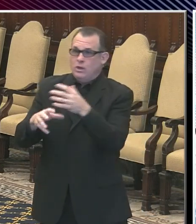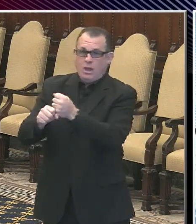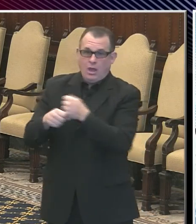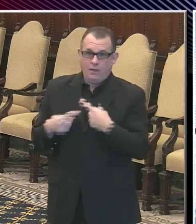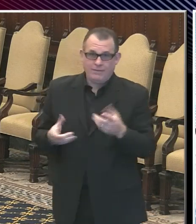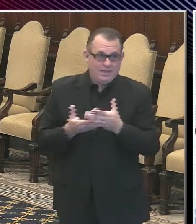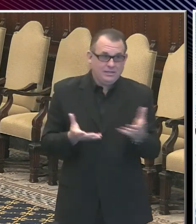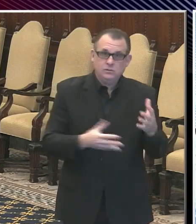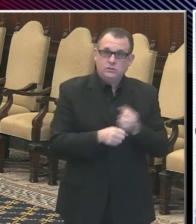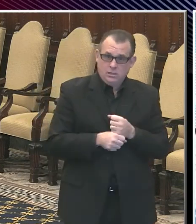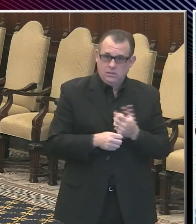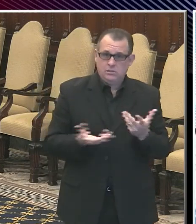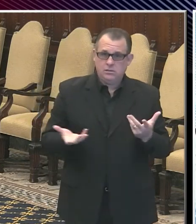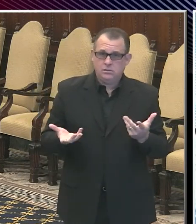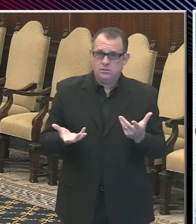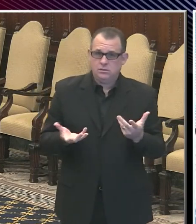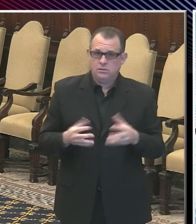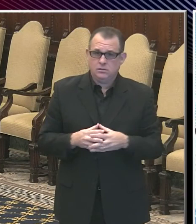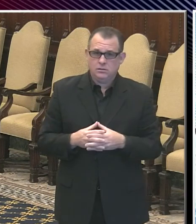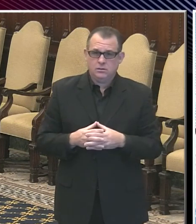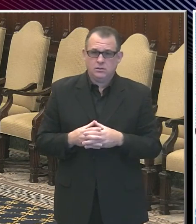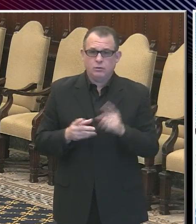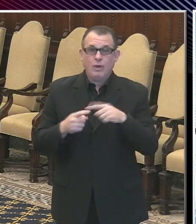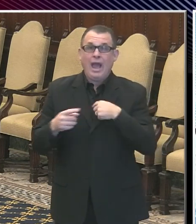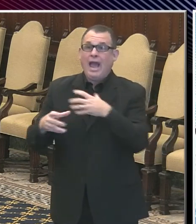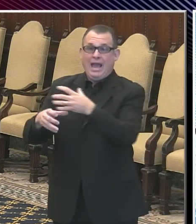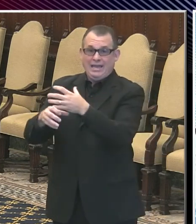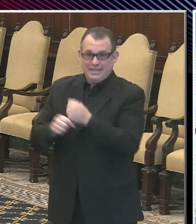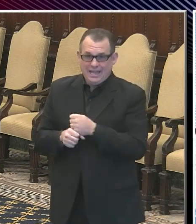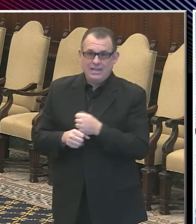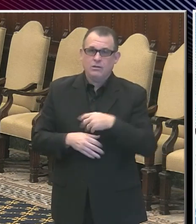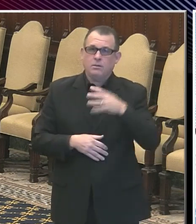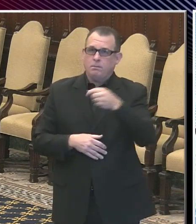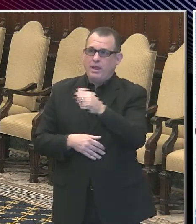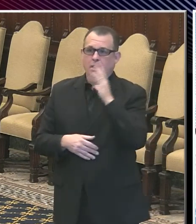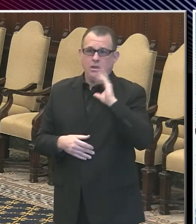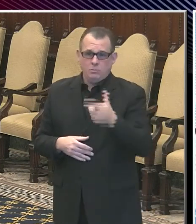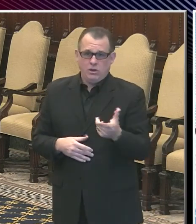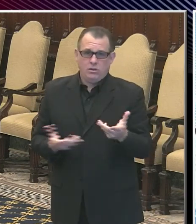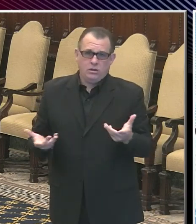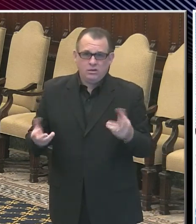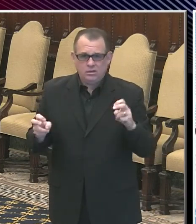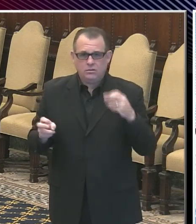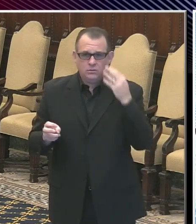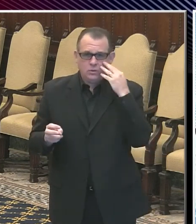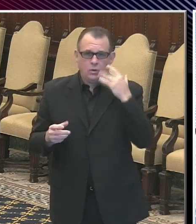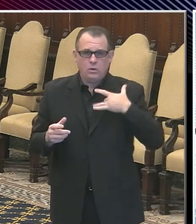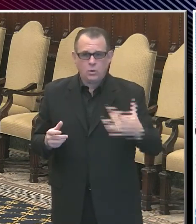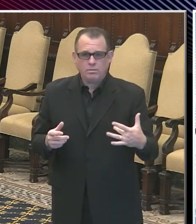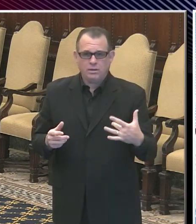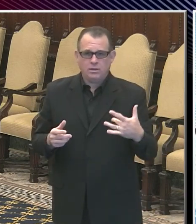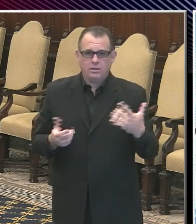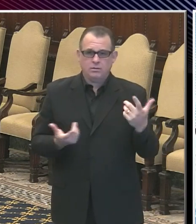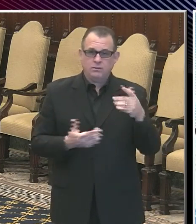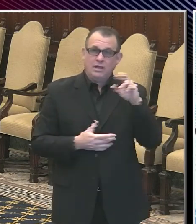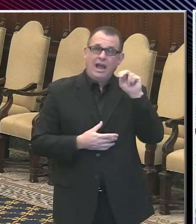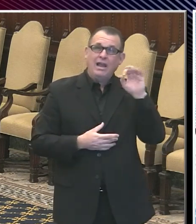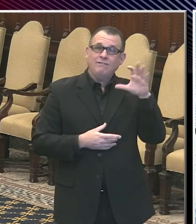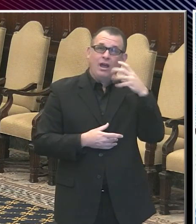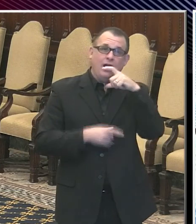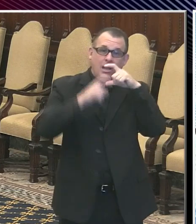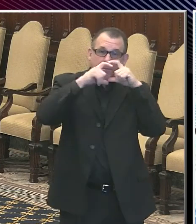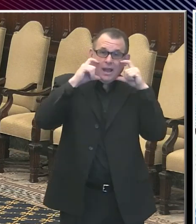it's upon receipt. There have been, especially around N95 masks. There's been lots